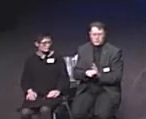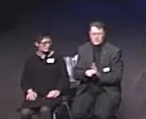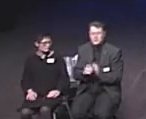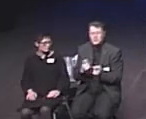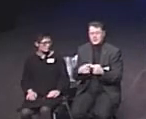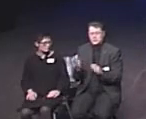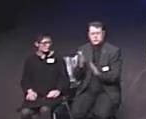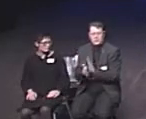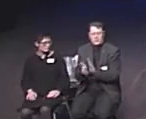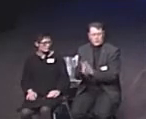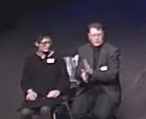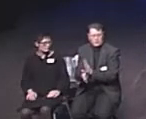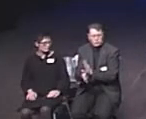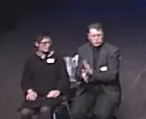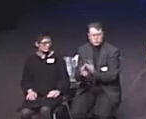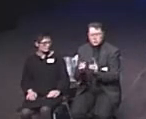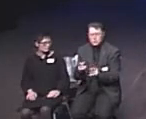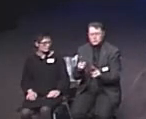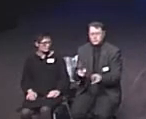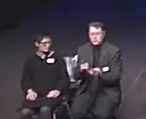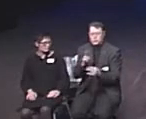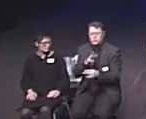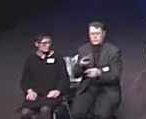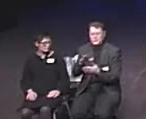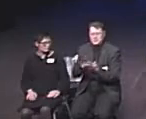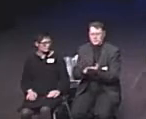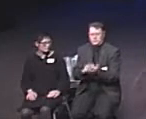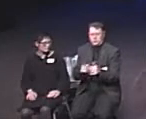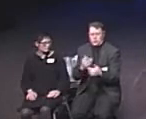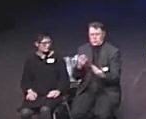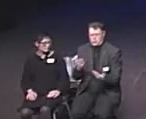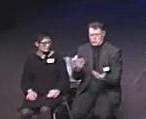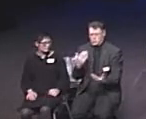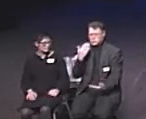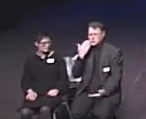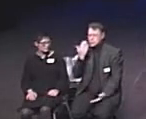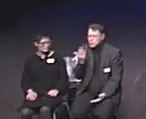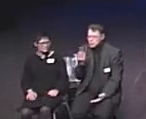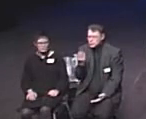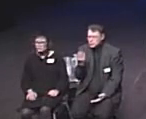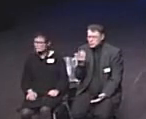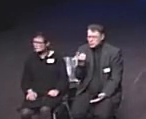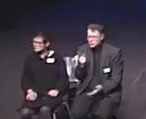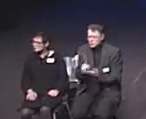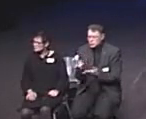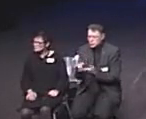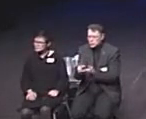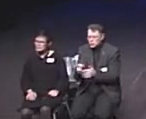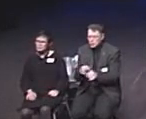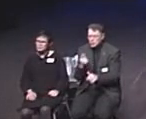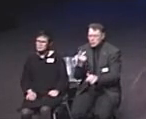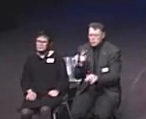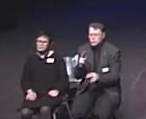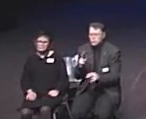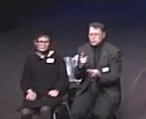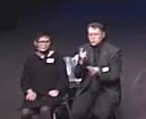accessibility. And we have a brand new website starting up now sometime in a few months,